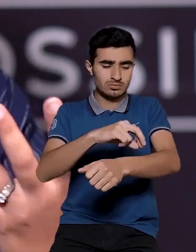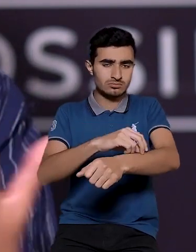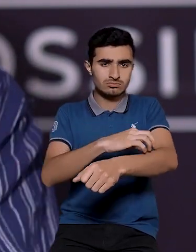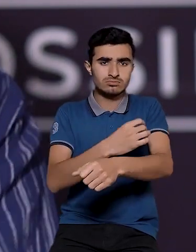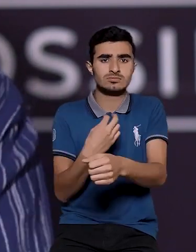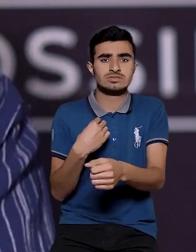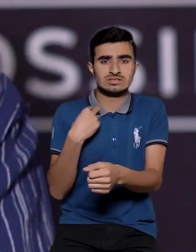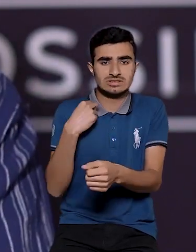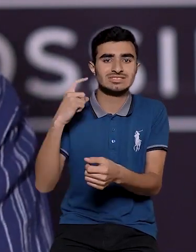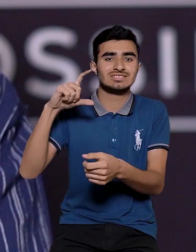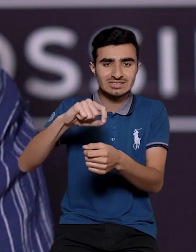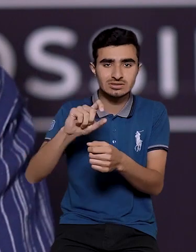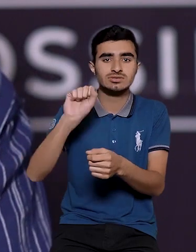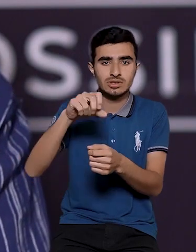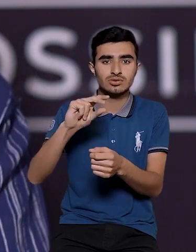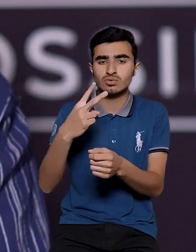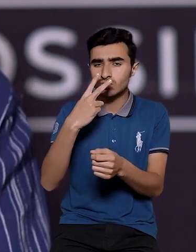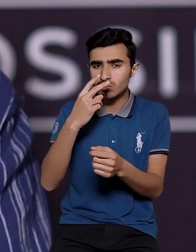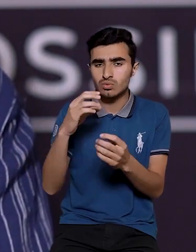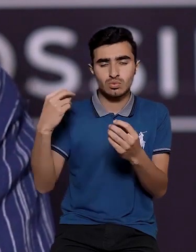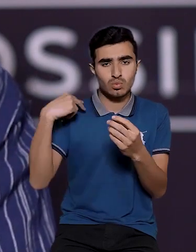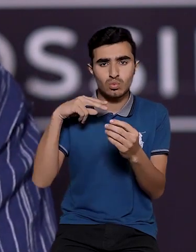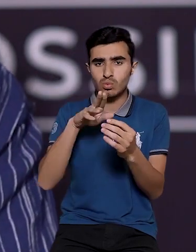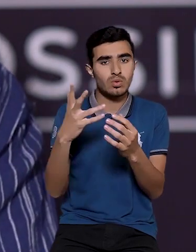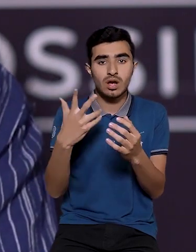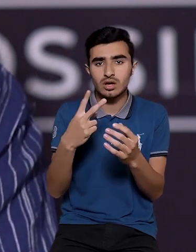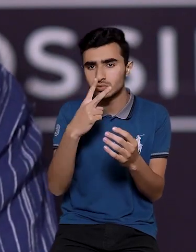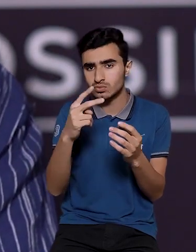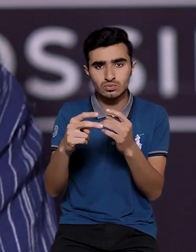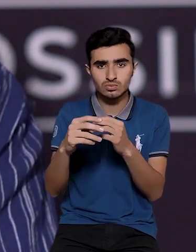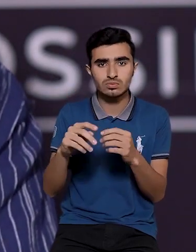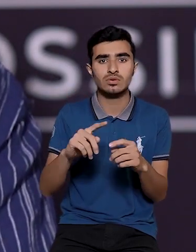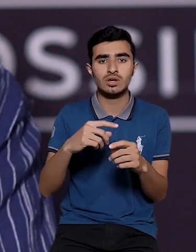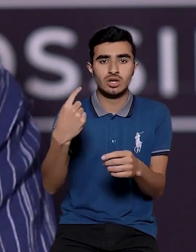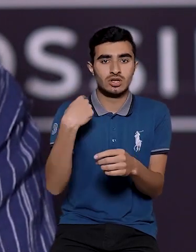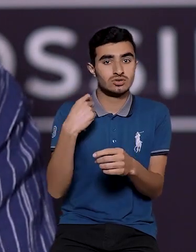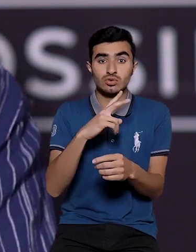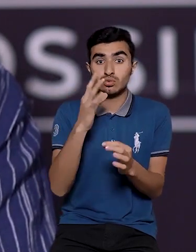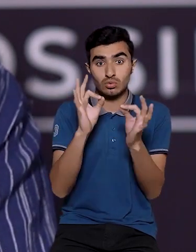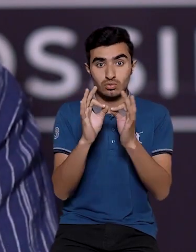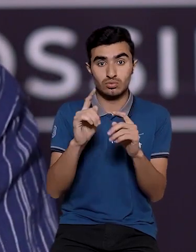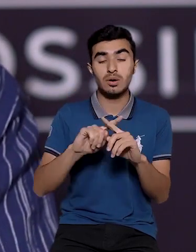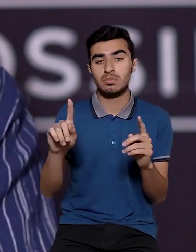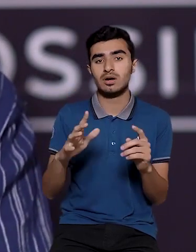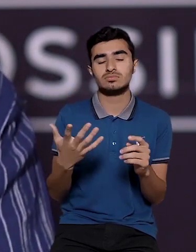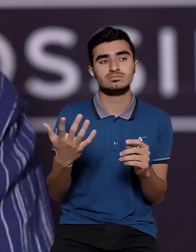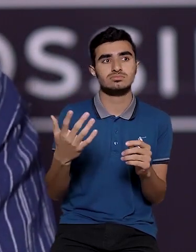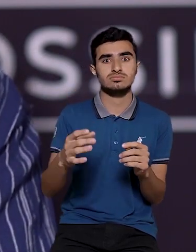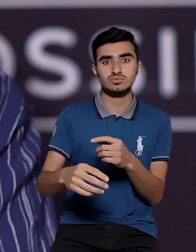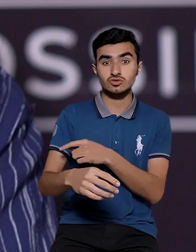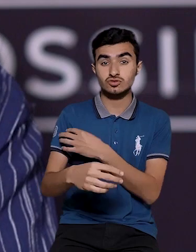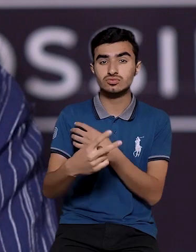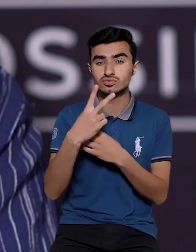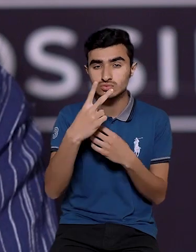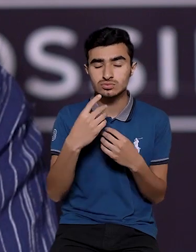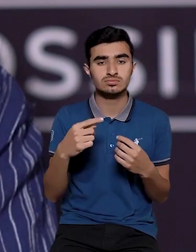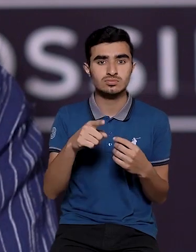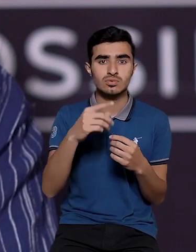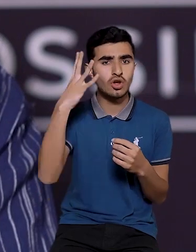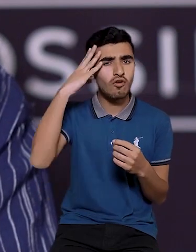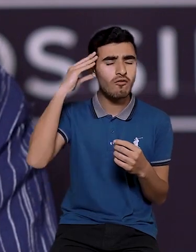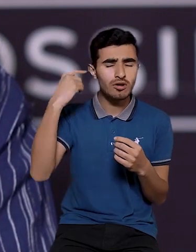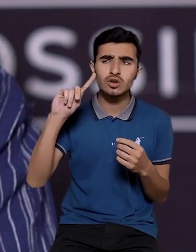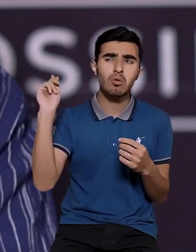pay attention to their sounds, what they're doing, mostly so you don't get stung.